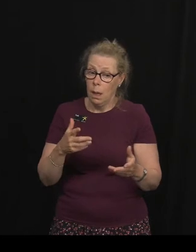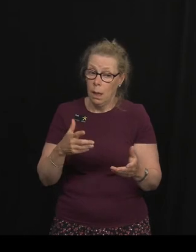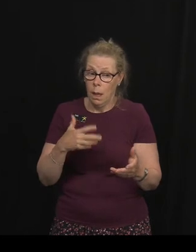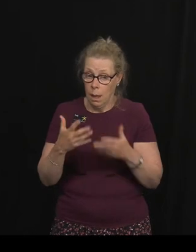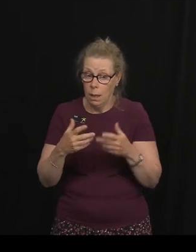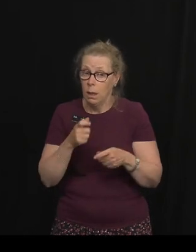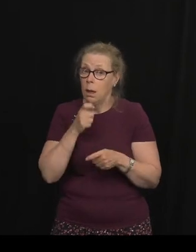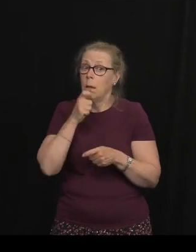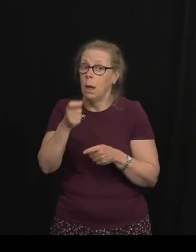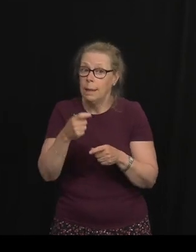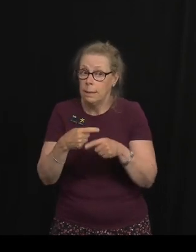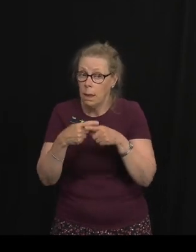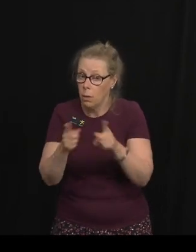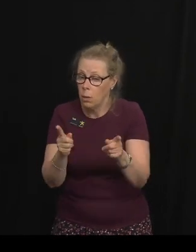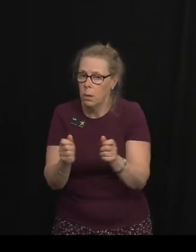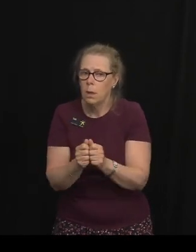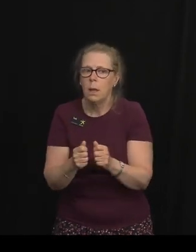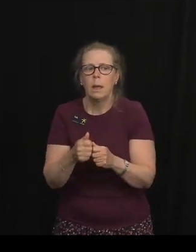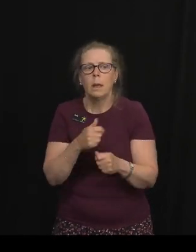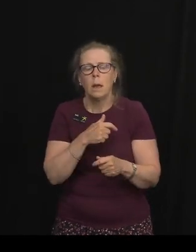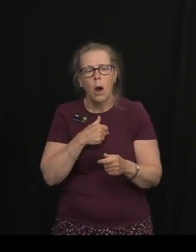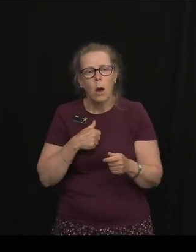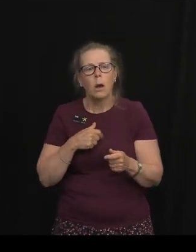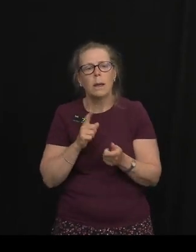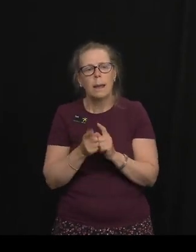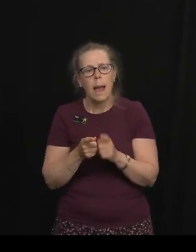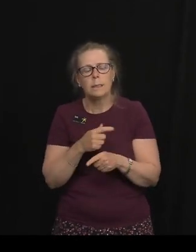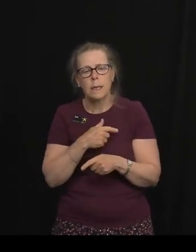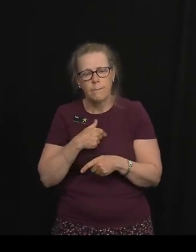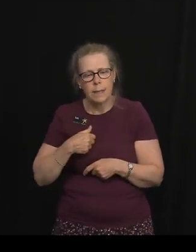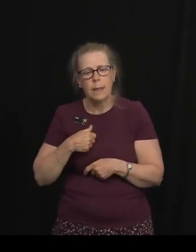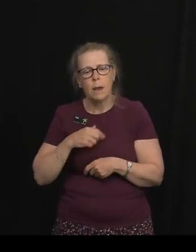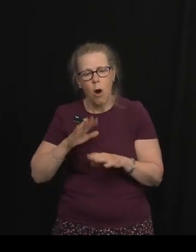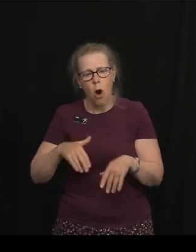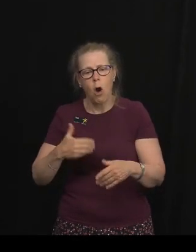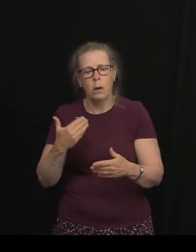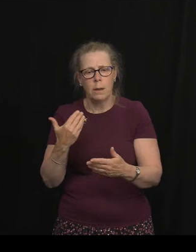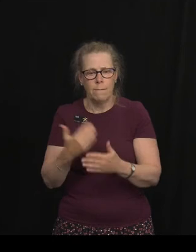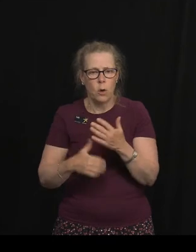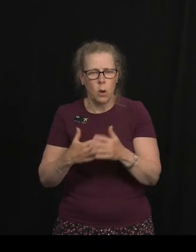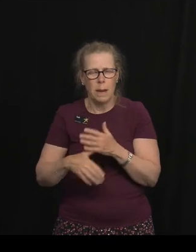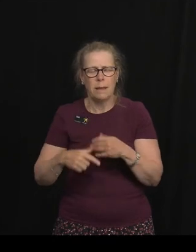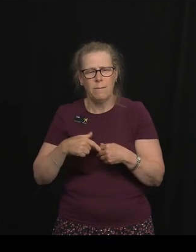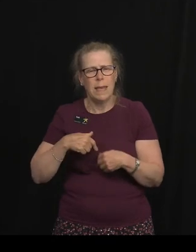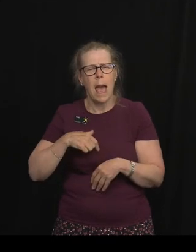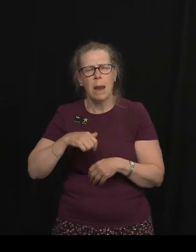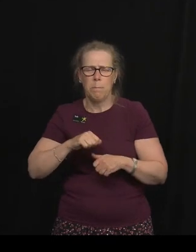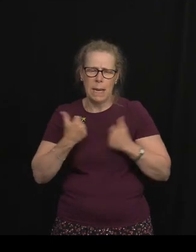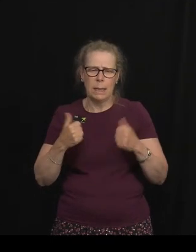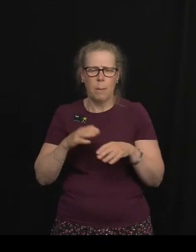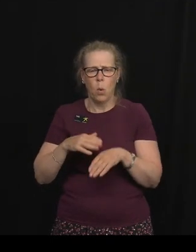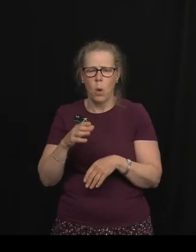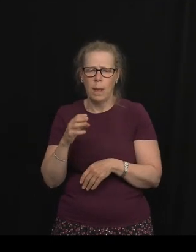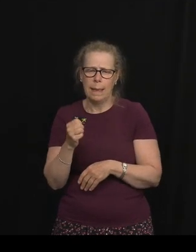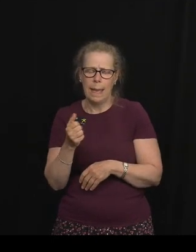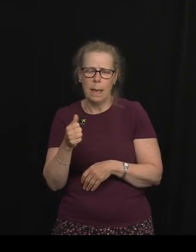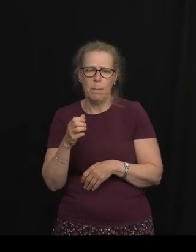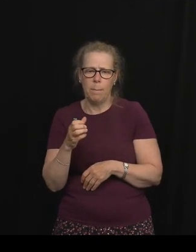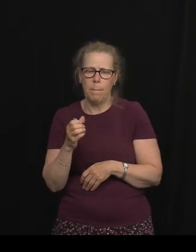world is better prepared when it comes to Ebola today than what we was 10 or 15 years ago. So I